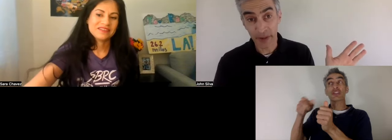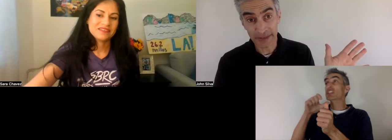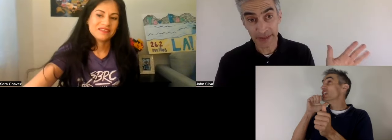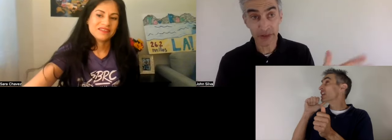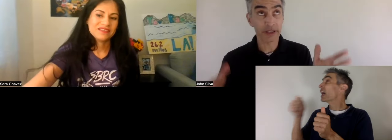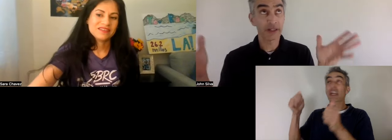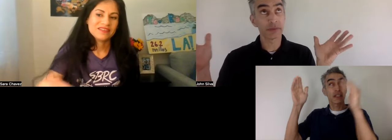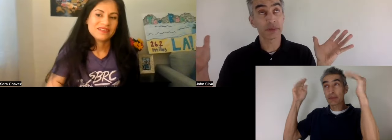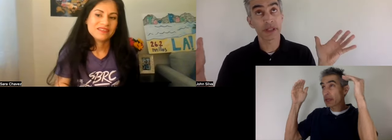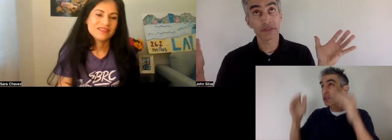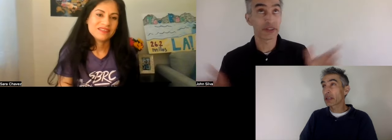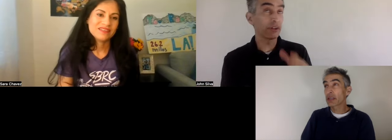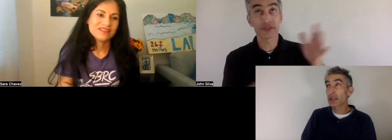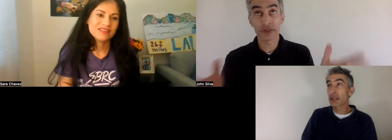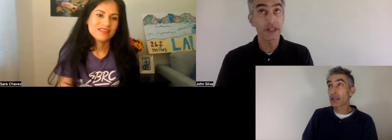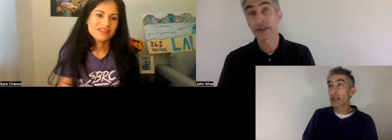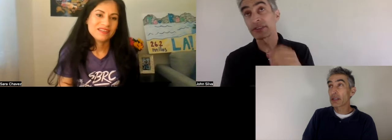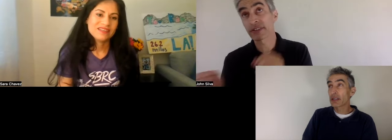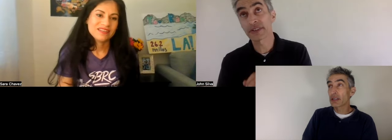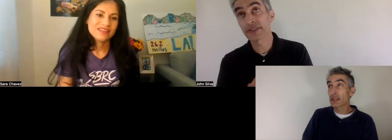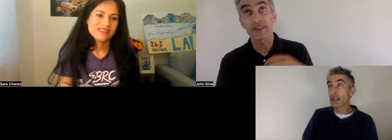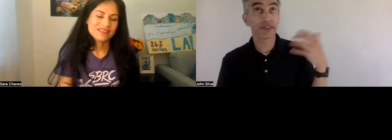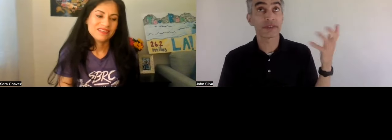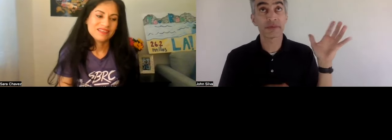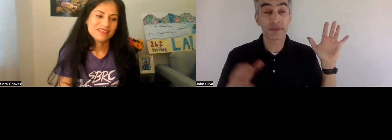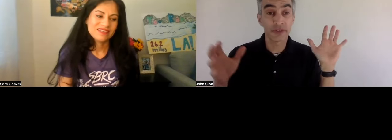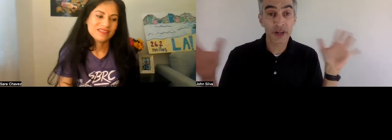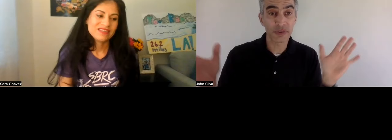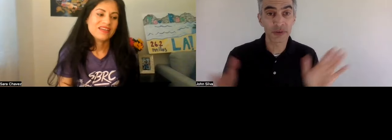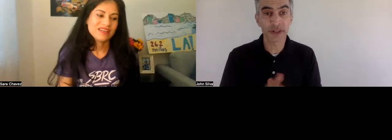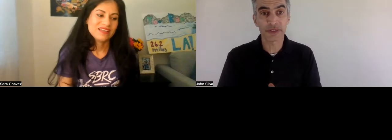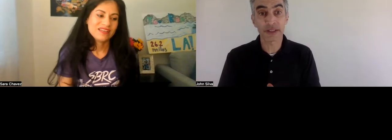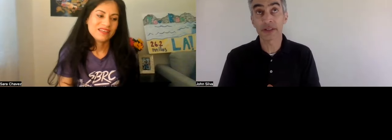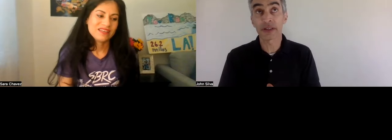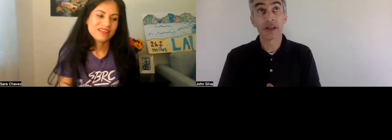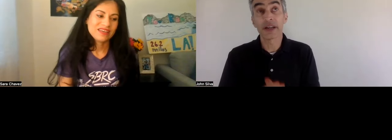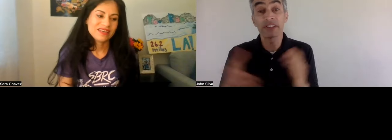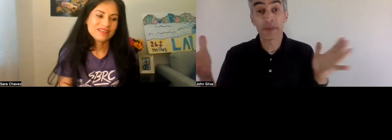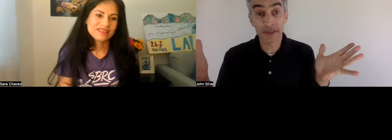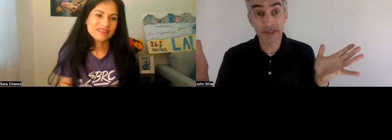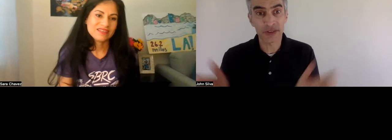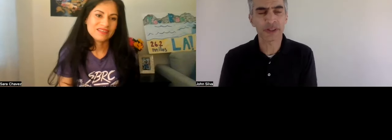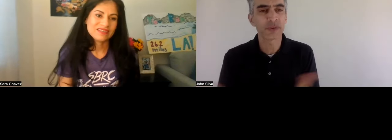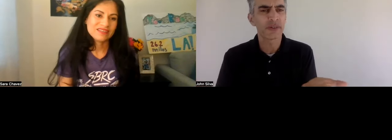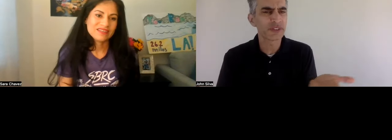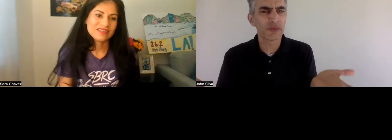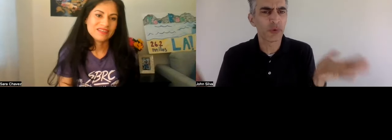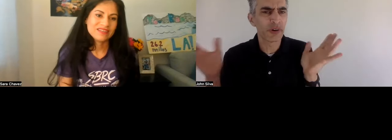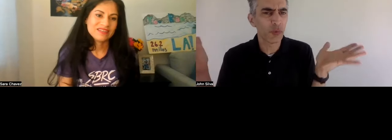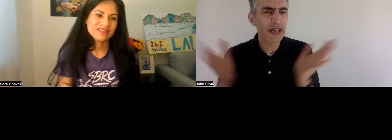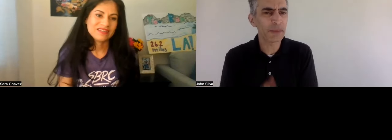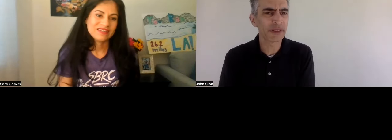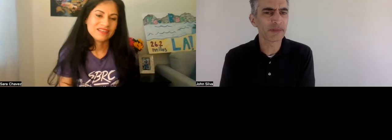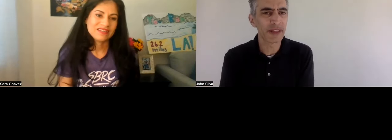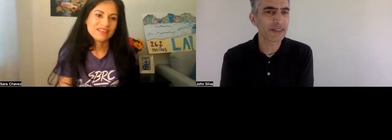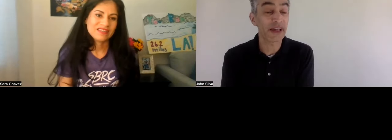weren't expecting? That you're like, oh, I didn't really plan this. I did all this training, all these hills and all this threshold and everything, and then I didn't expect this during the race.